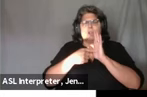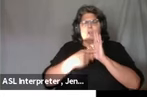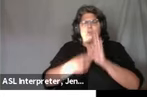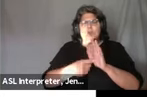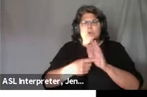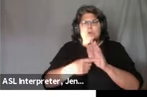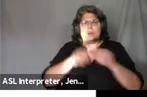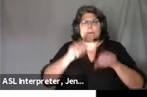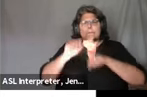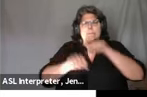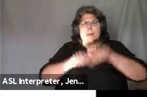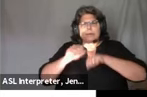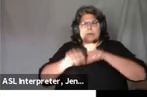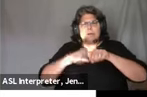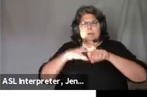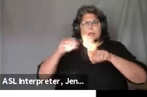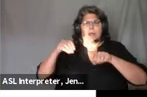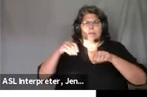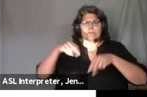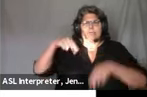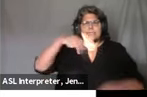network?